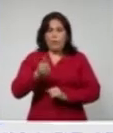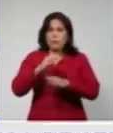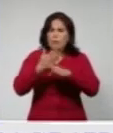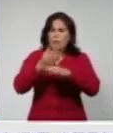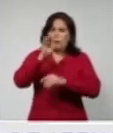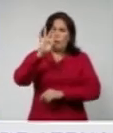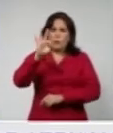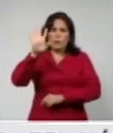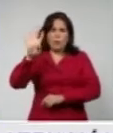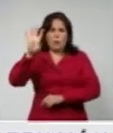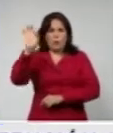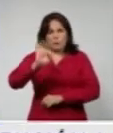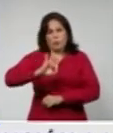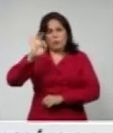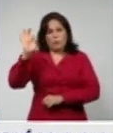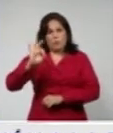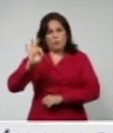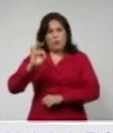57 in total,